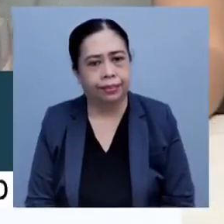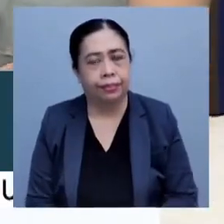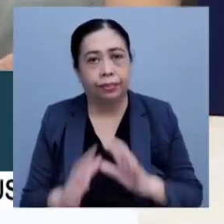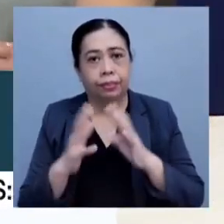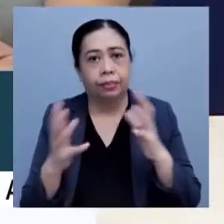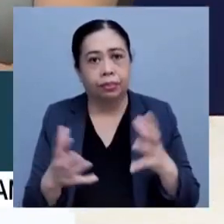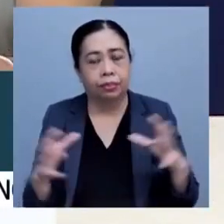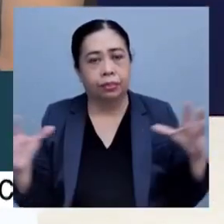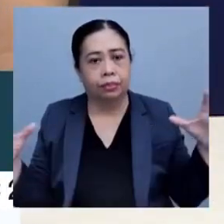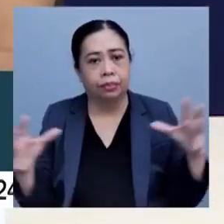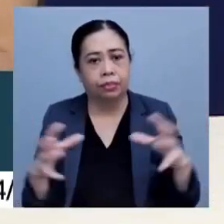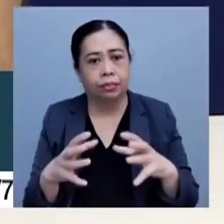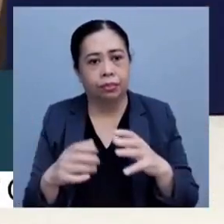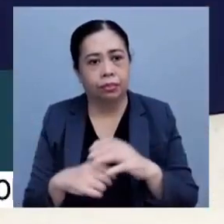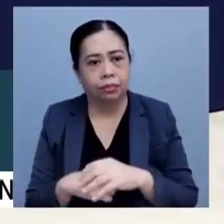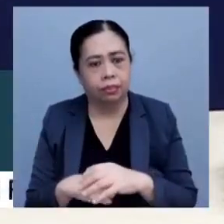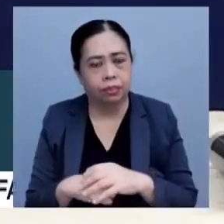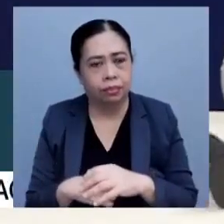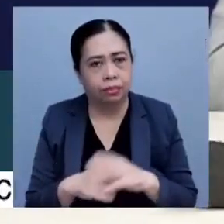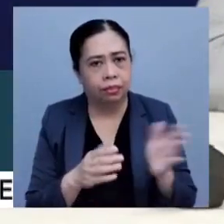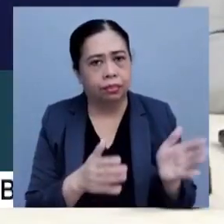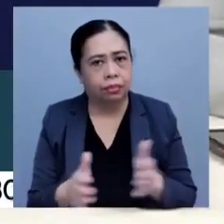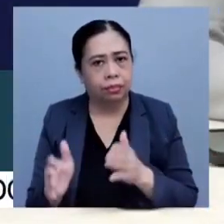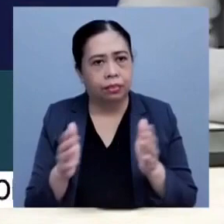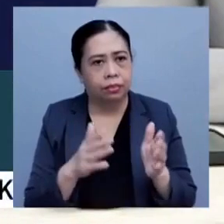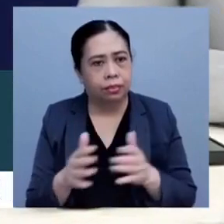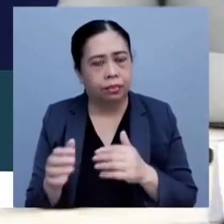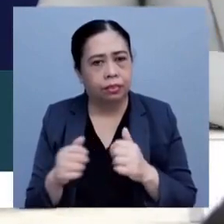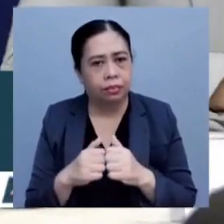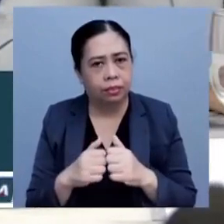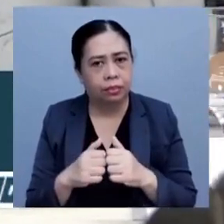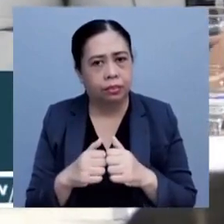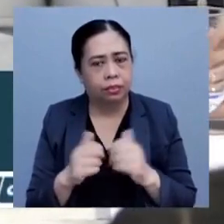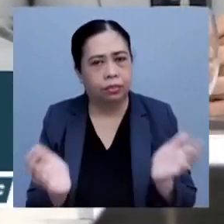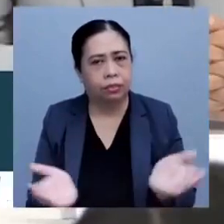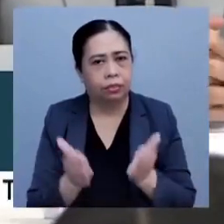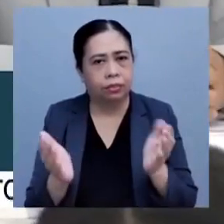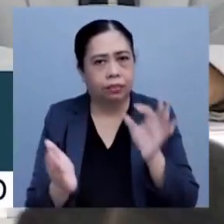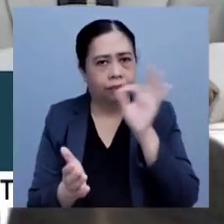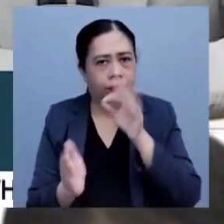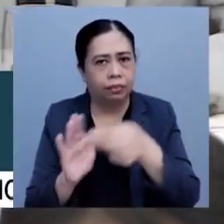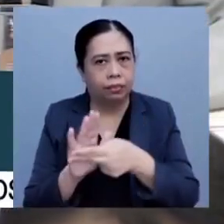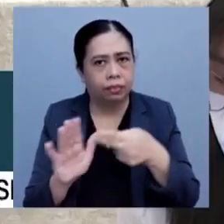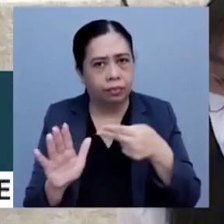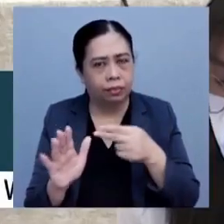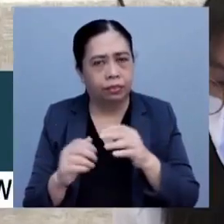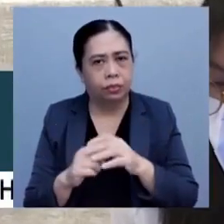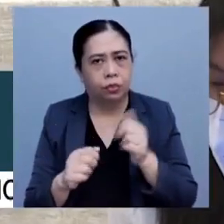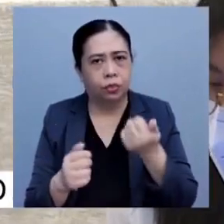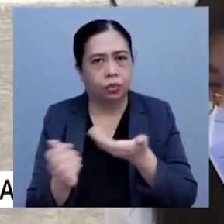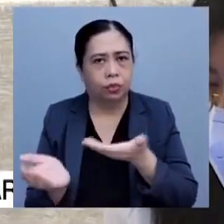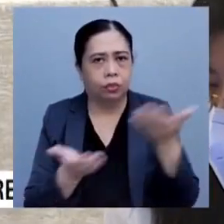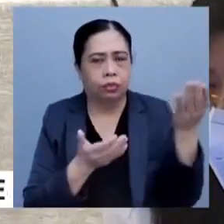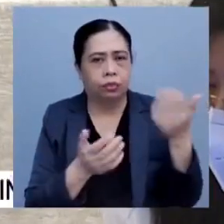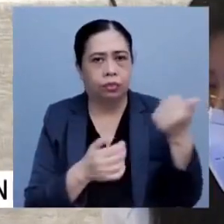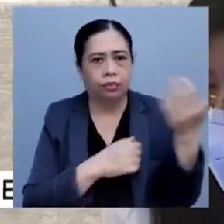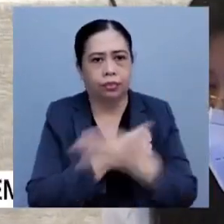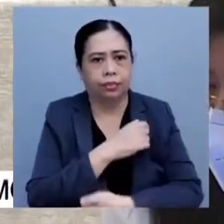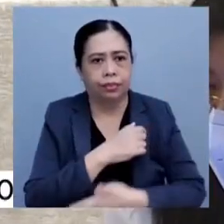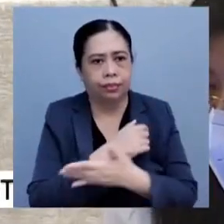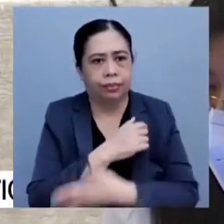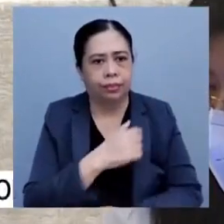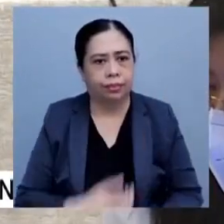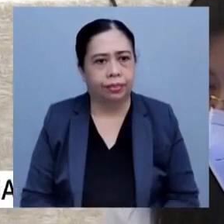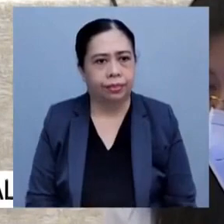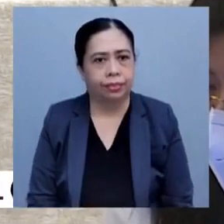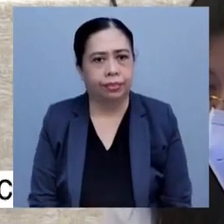Pasay City, and organizers hope it can entice more Filipino brands to go overseas. Jackie Pascual,